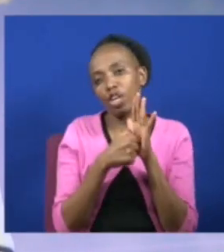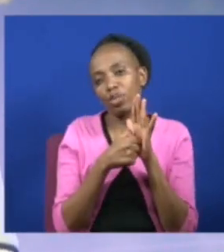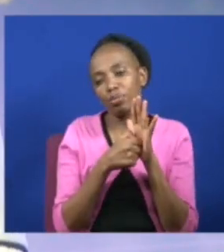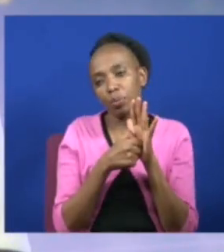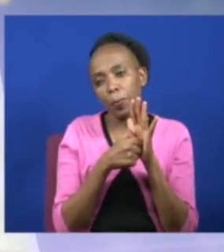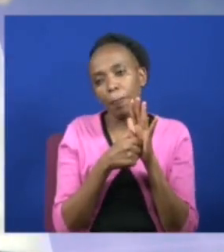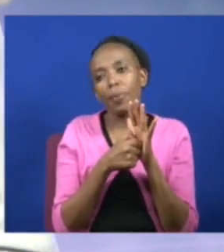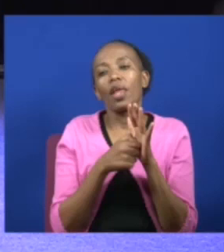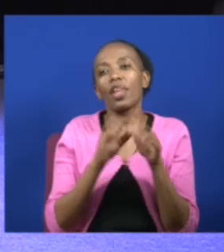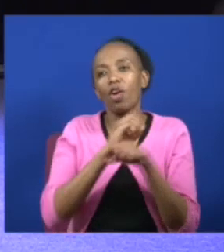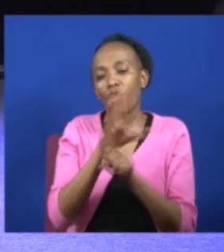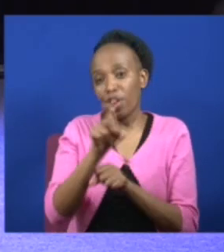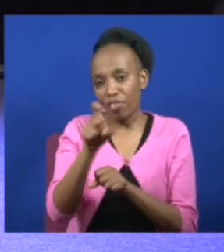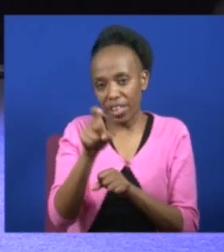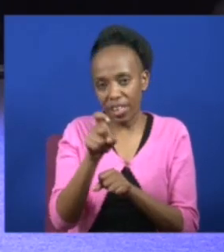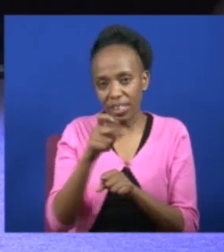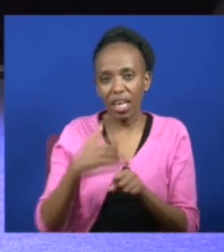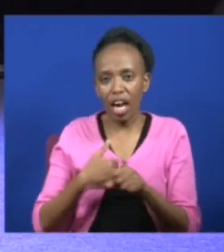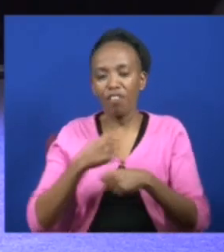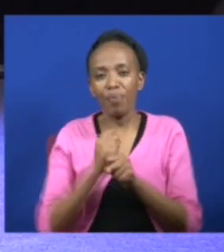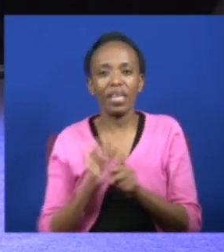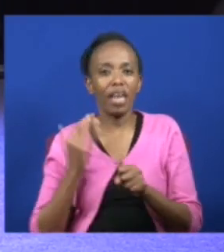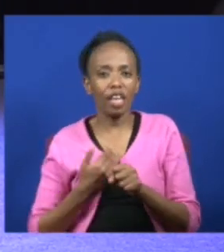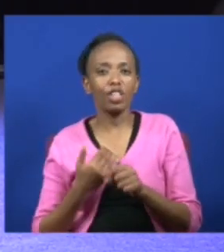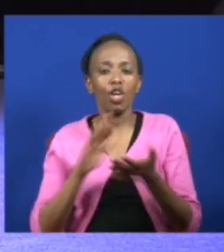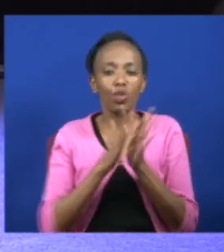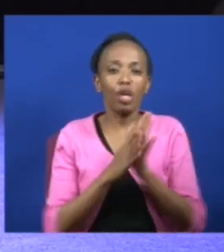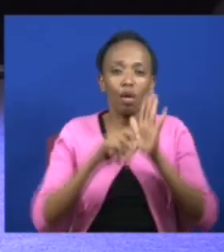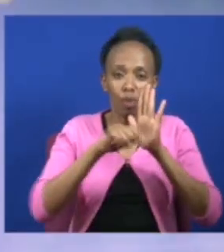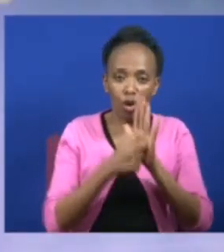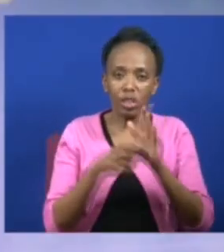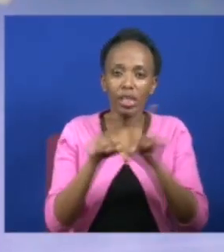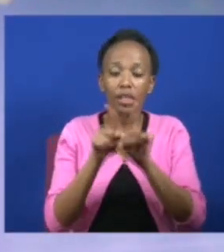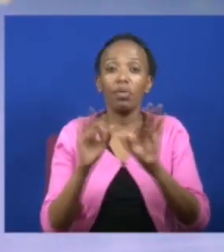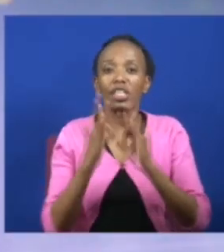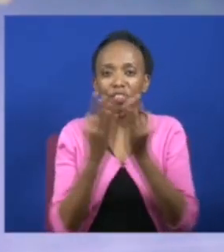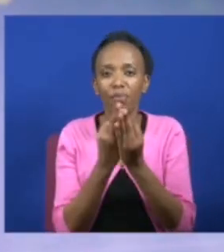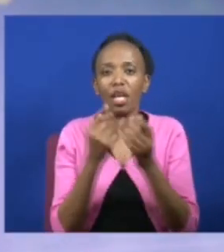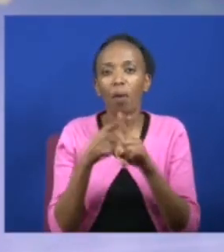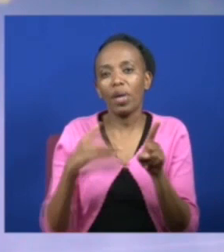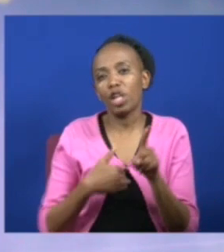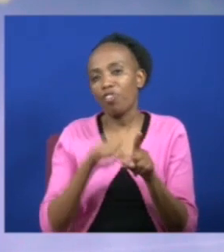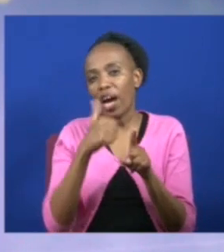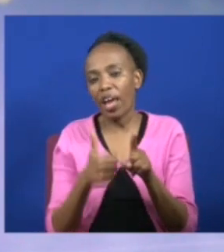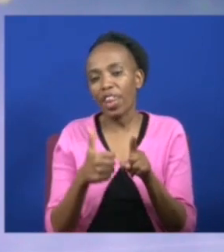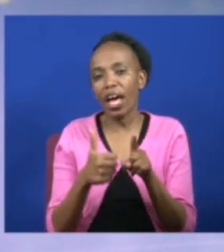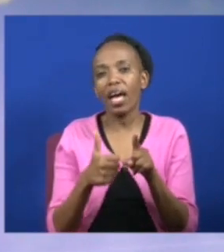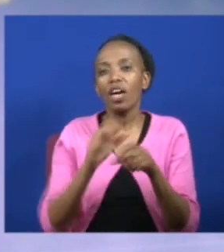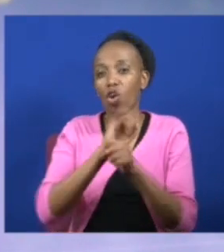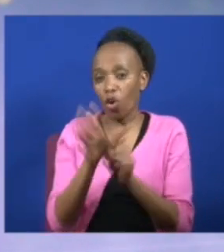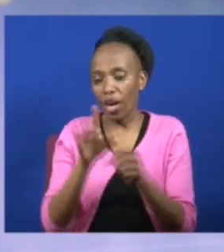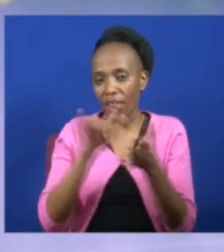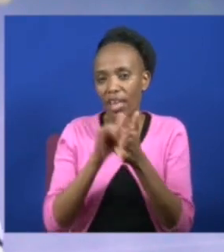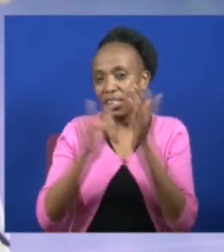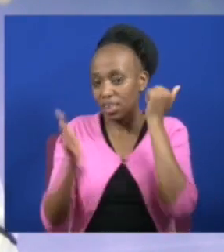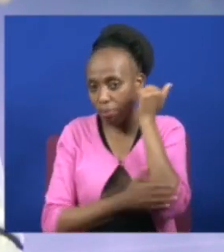lockdown? The coronavirus has caused us to be locked down as families. But there's another corona that is worse than